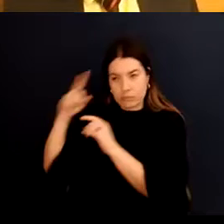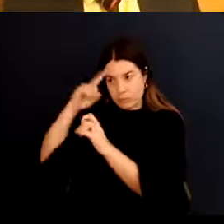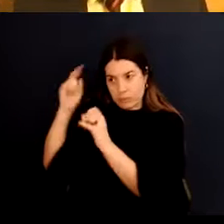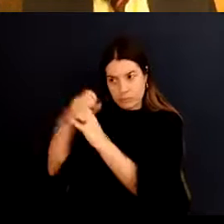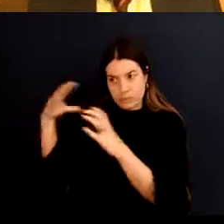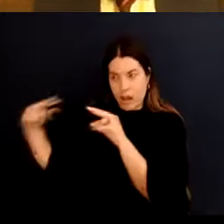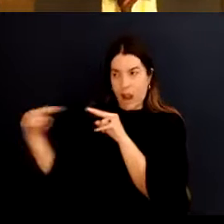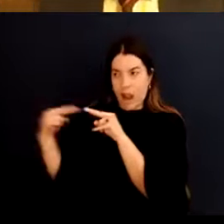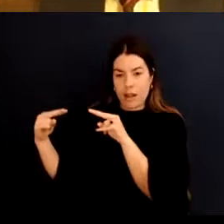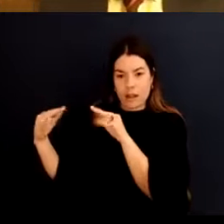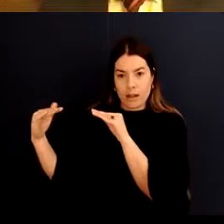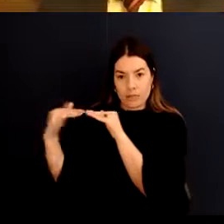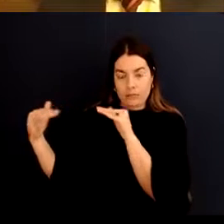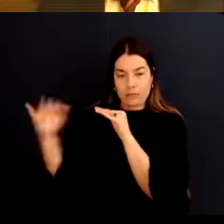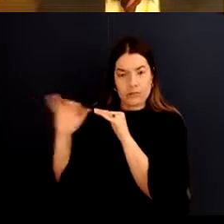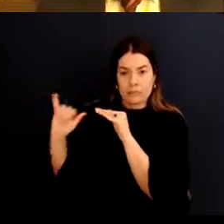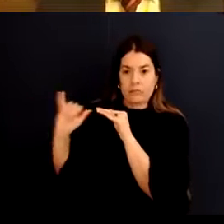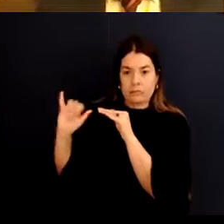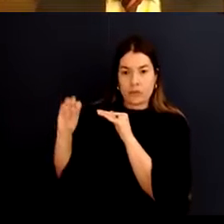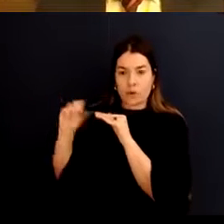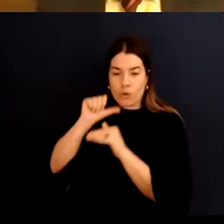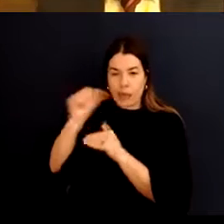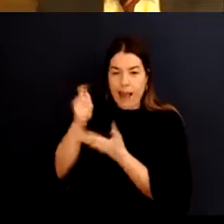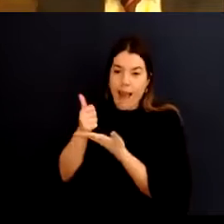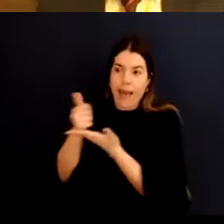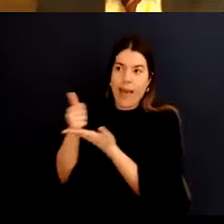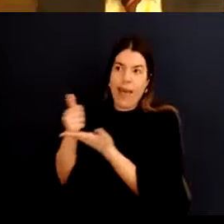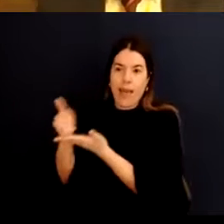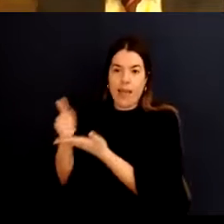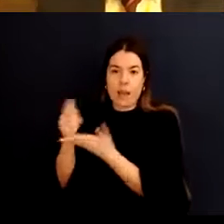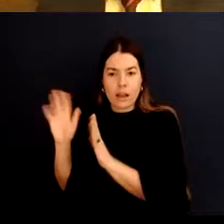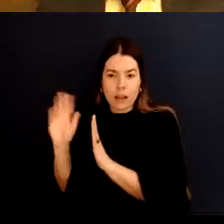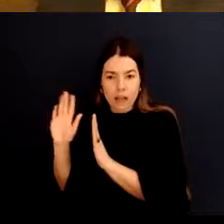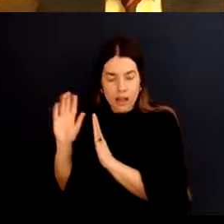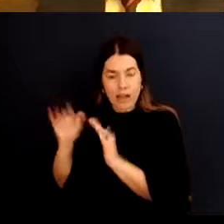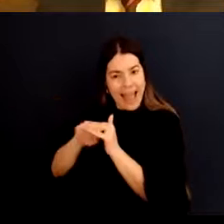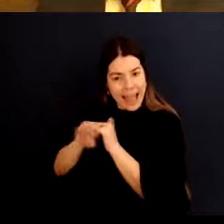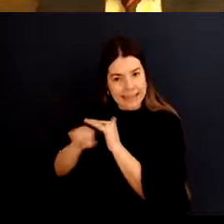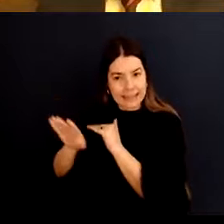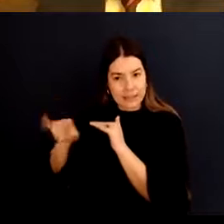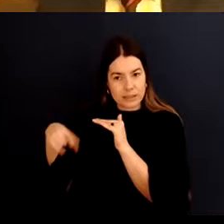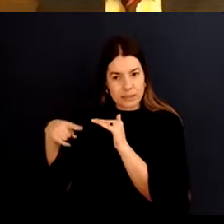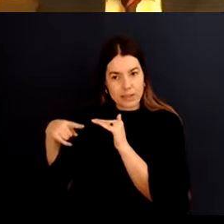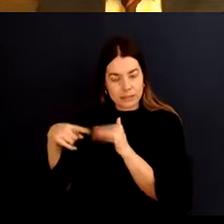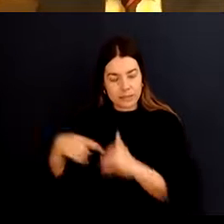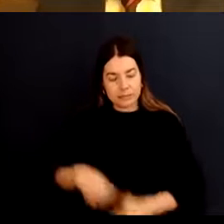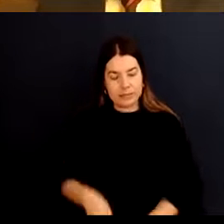them get better. So creating the access in any way possible, that's what I'm going to do. Thank you.